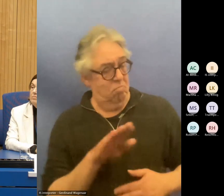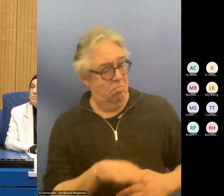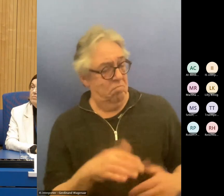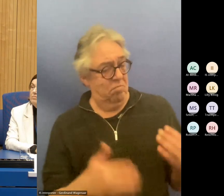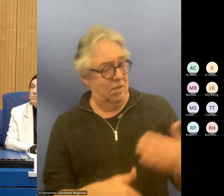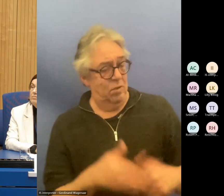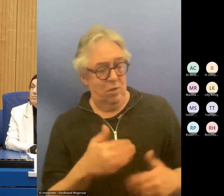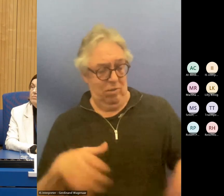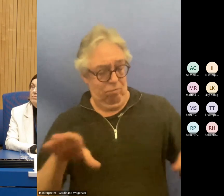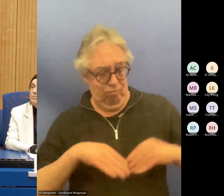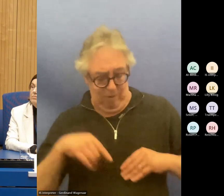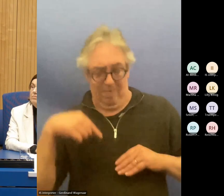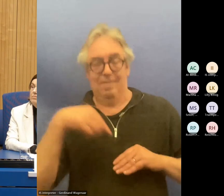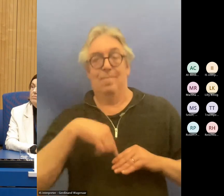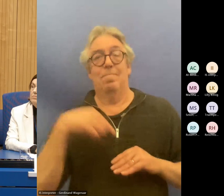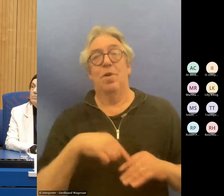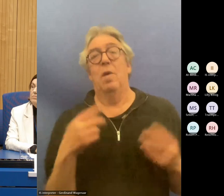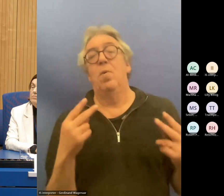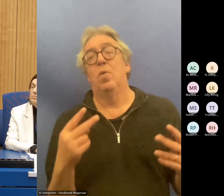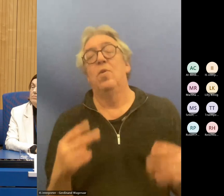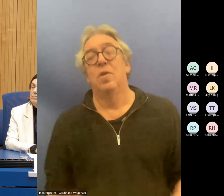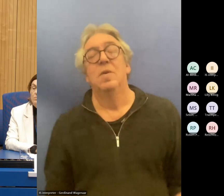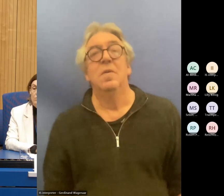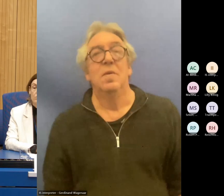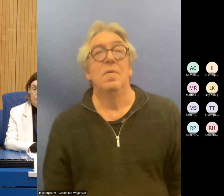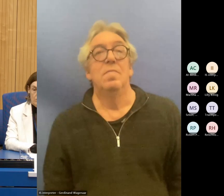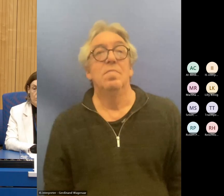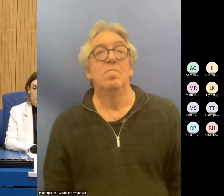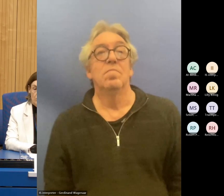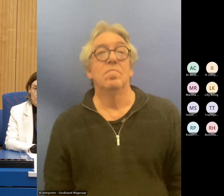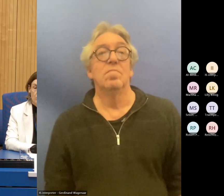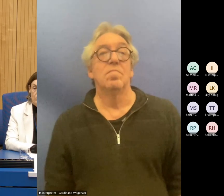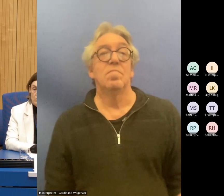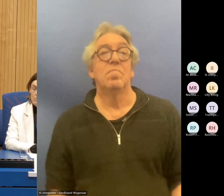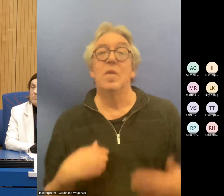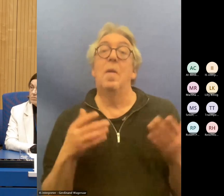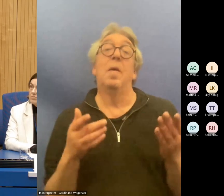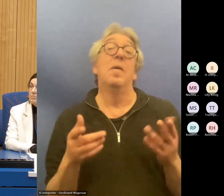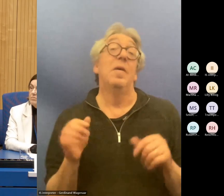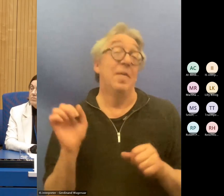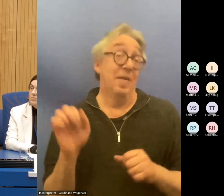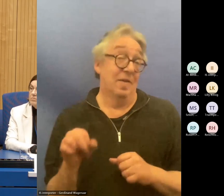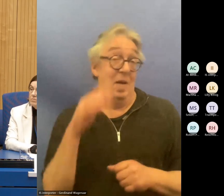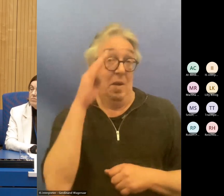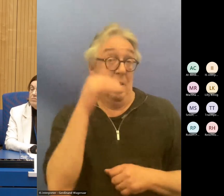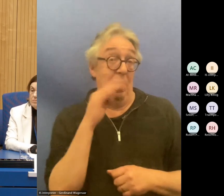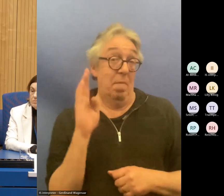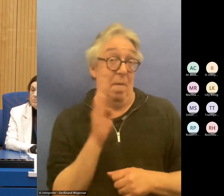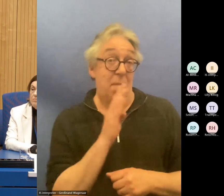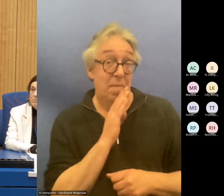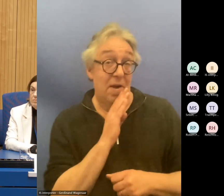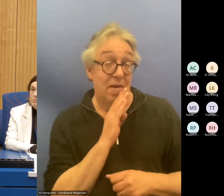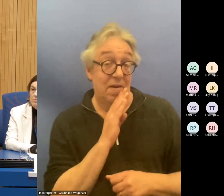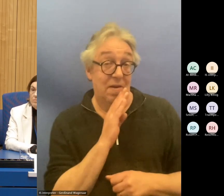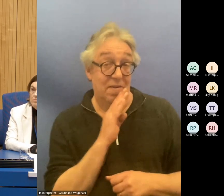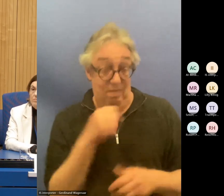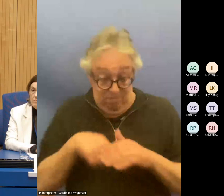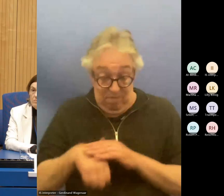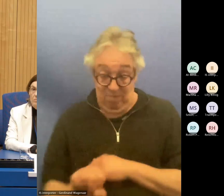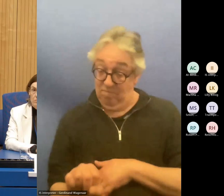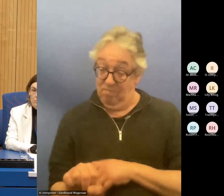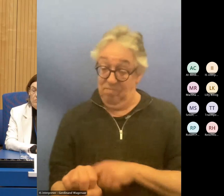consideration when we work with people with disabilities, and we should start empowering parents who are the first people to deal and to work with